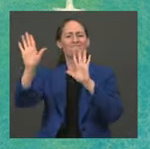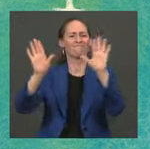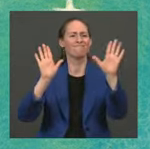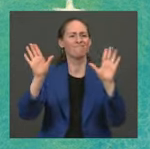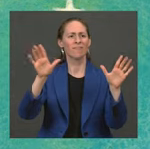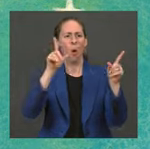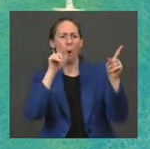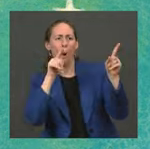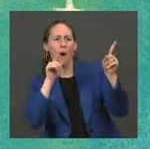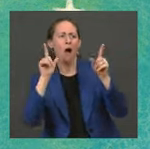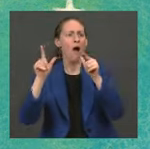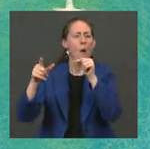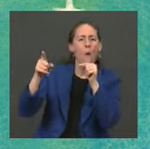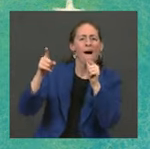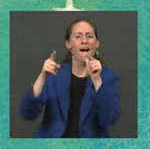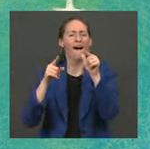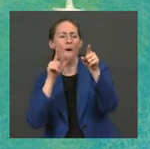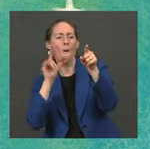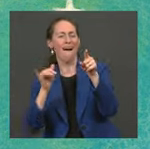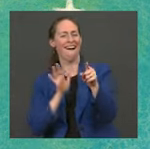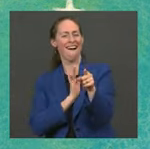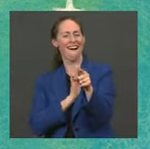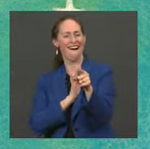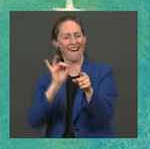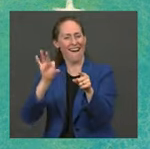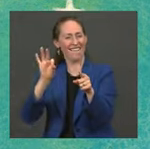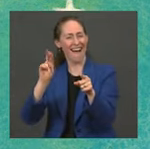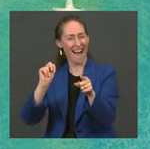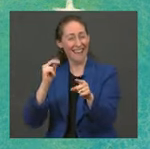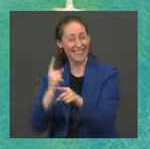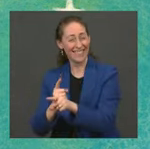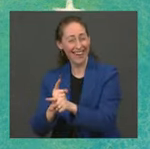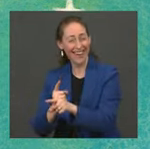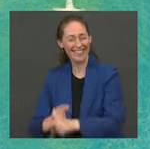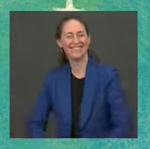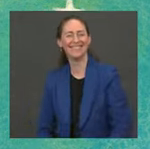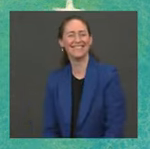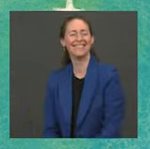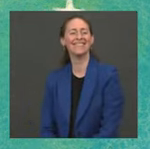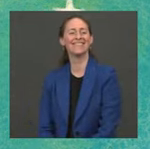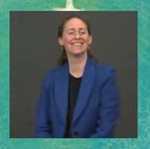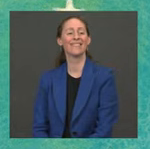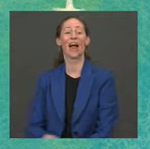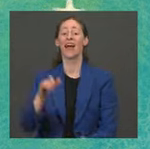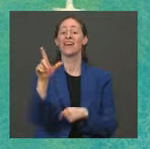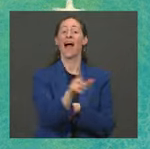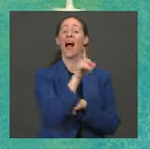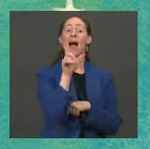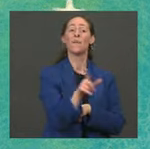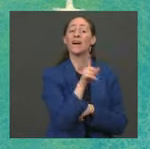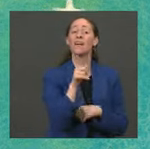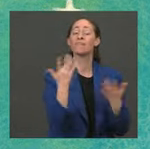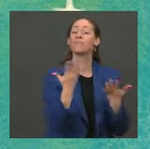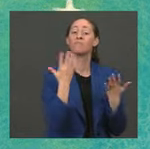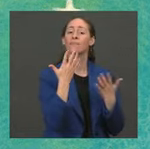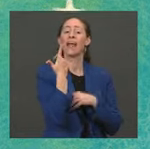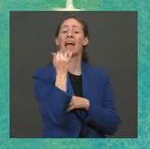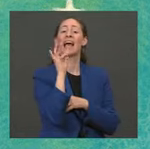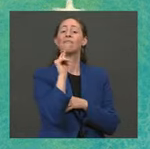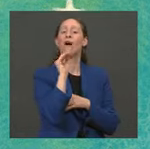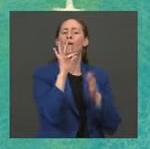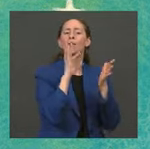And in the library, we see the gift of learning with butterflies of text, reminding us that with